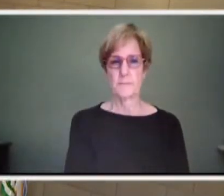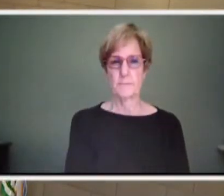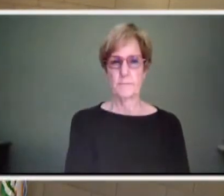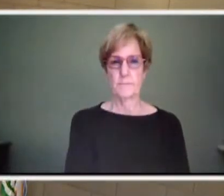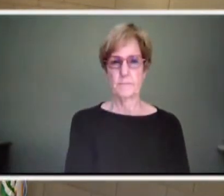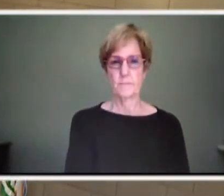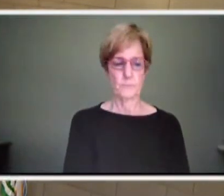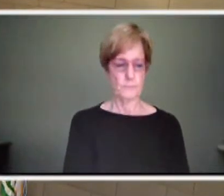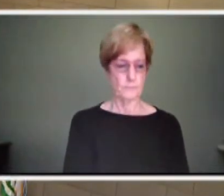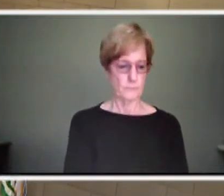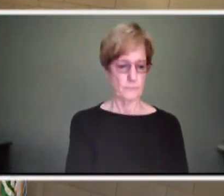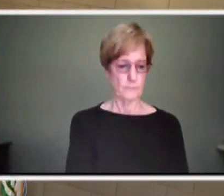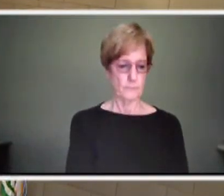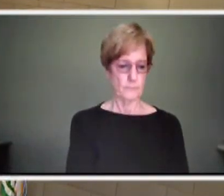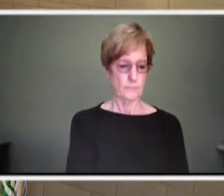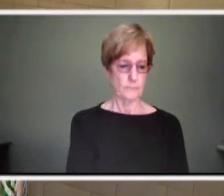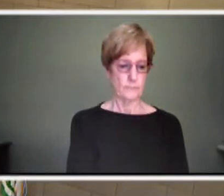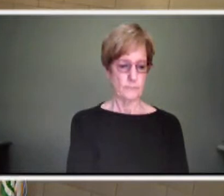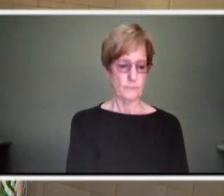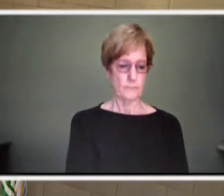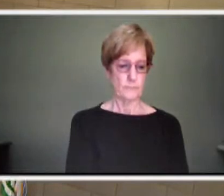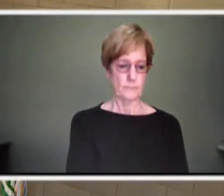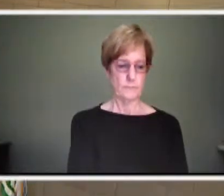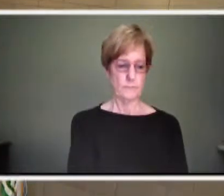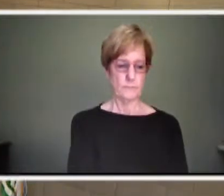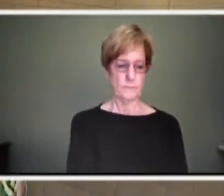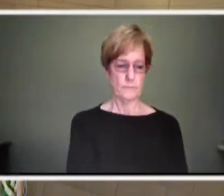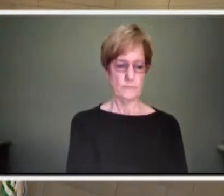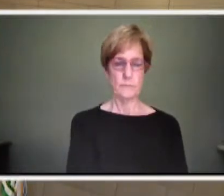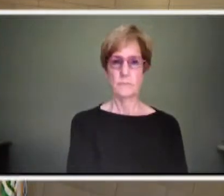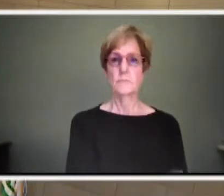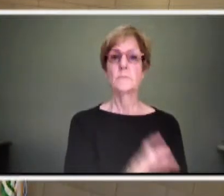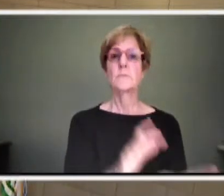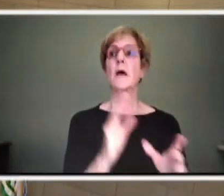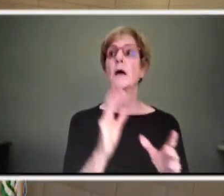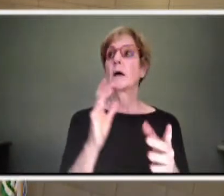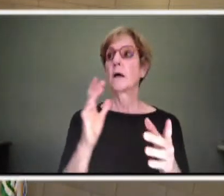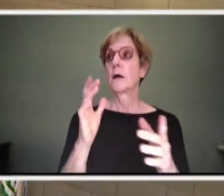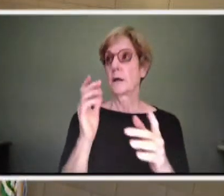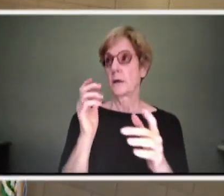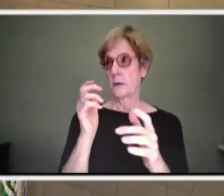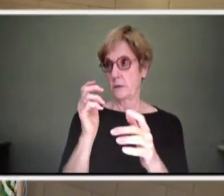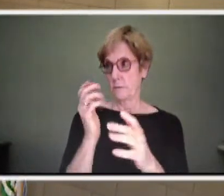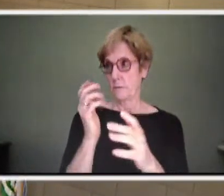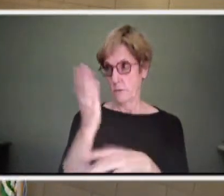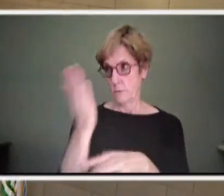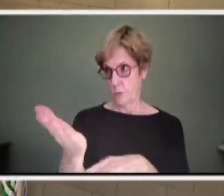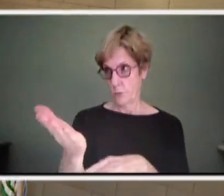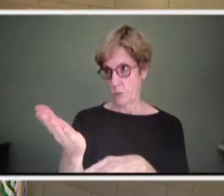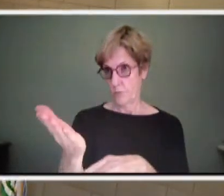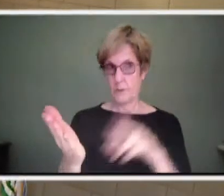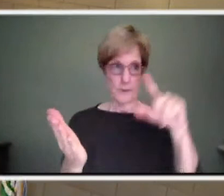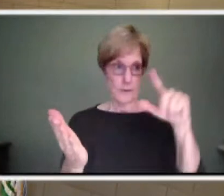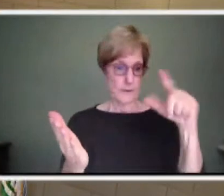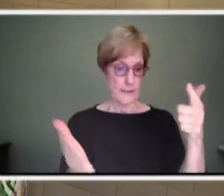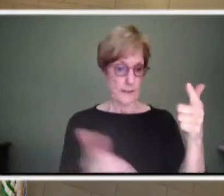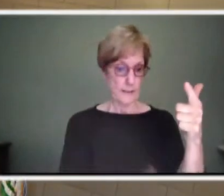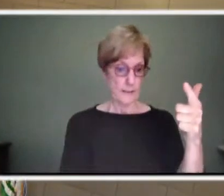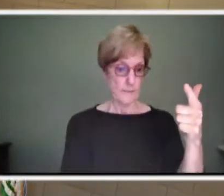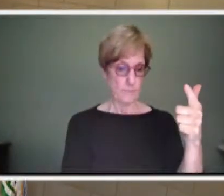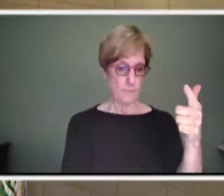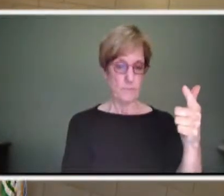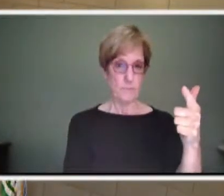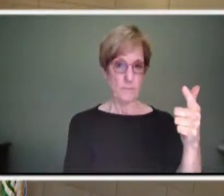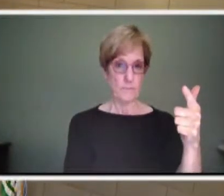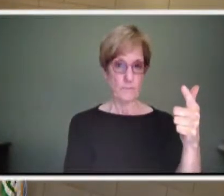I heard, You don't get a second? I heard a so moved. Second. Yeah, second. What are you seconding, Ms.? I did a motion to